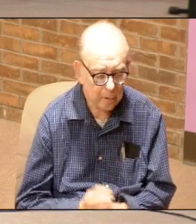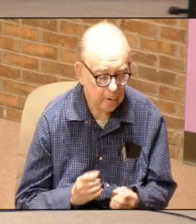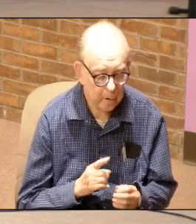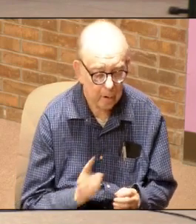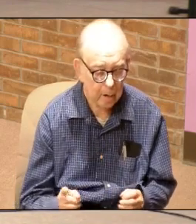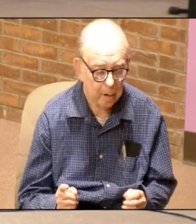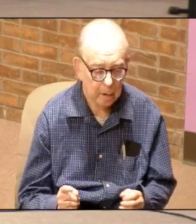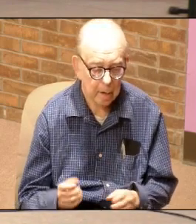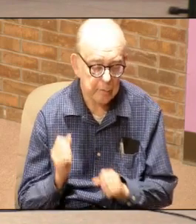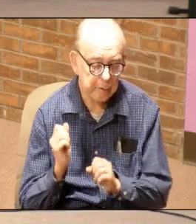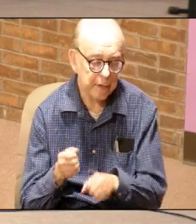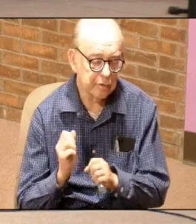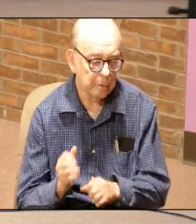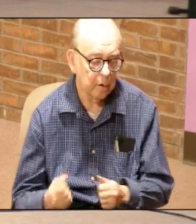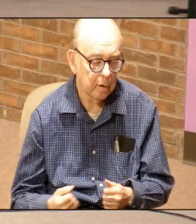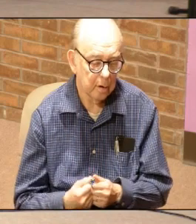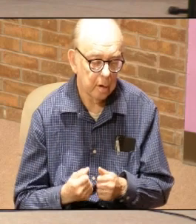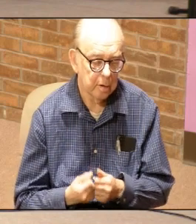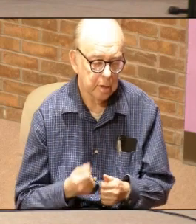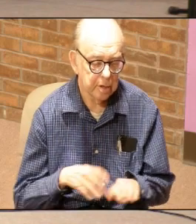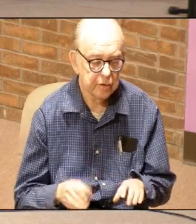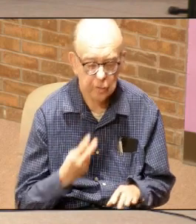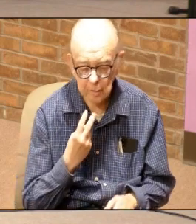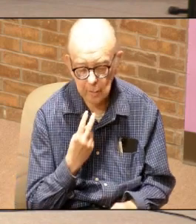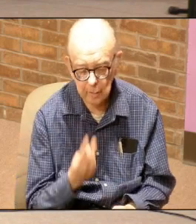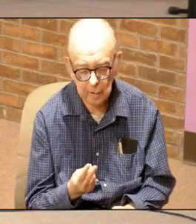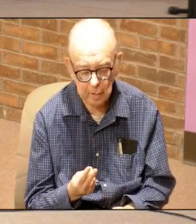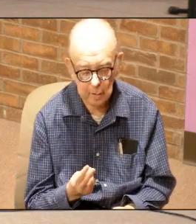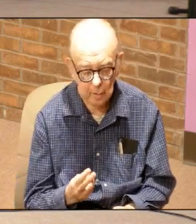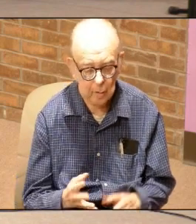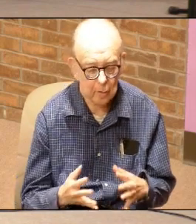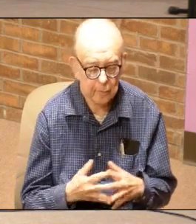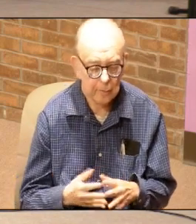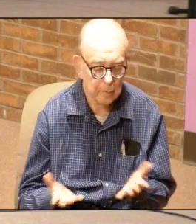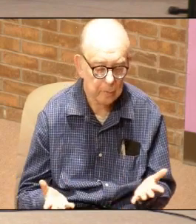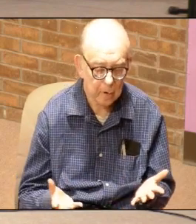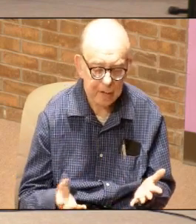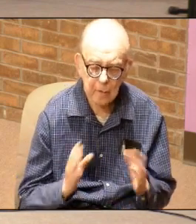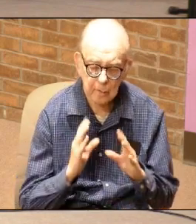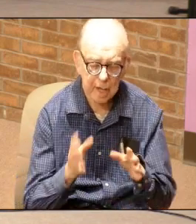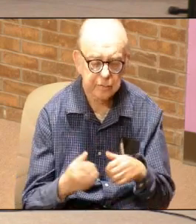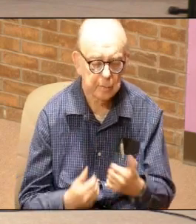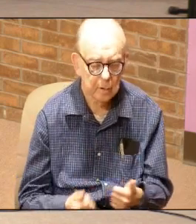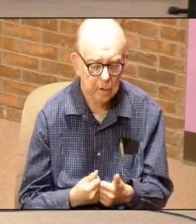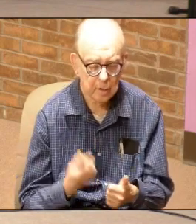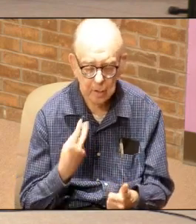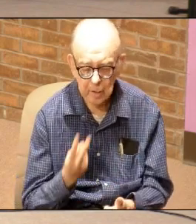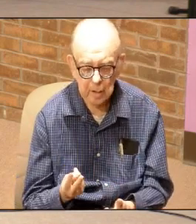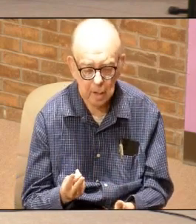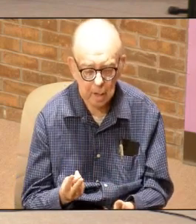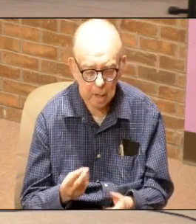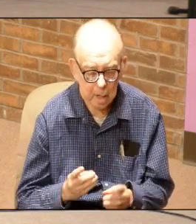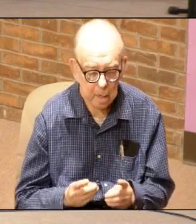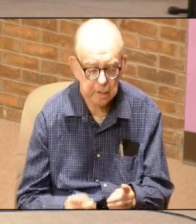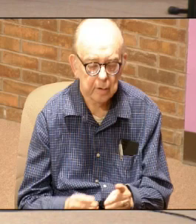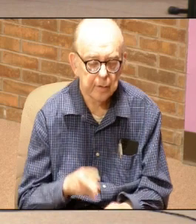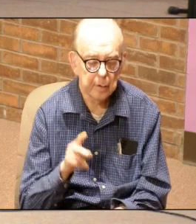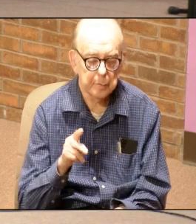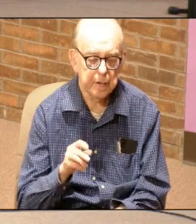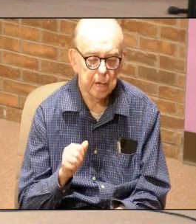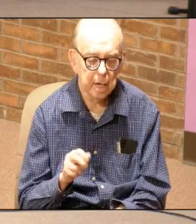How many baseball games did you watch, or football games, or basketball games did you watch during the